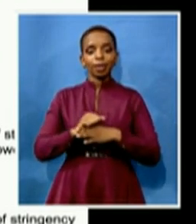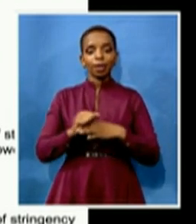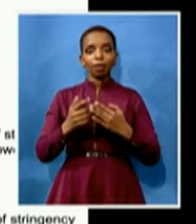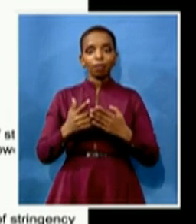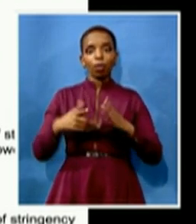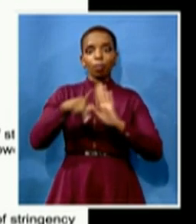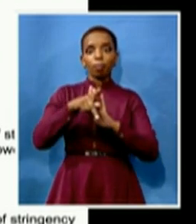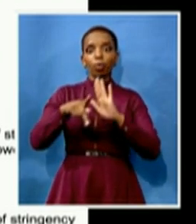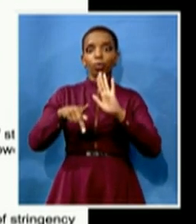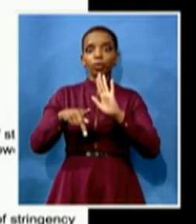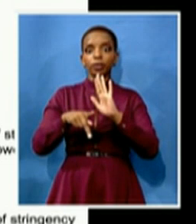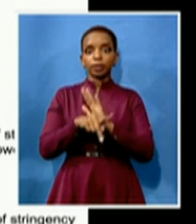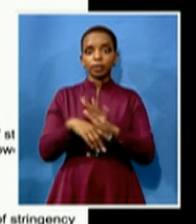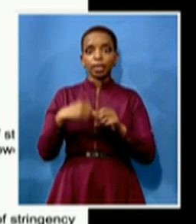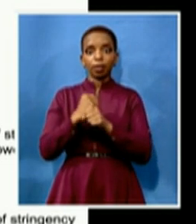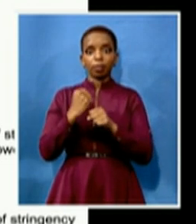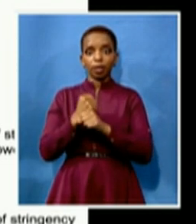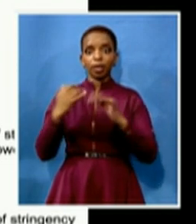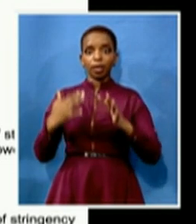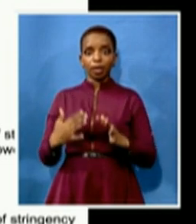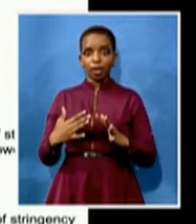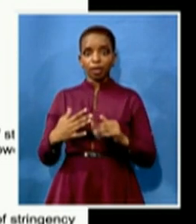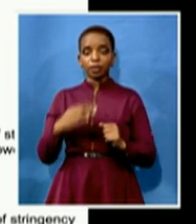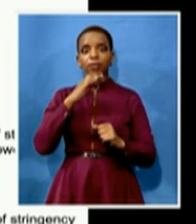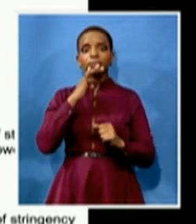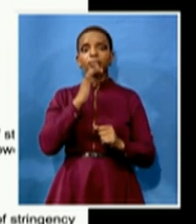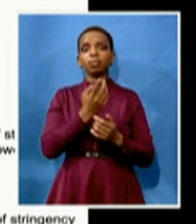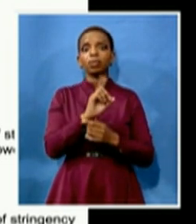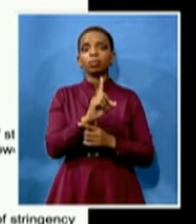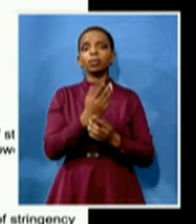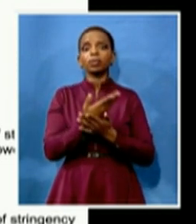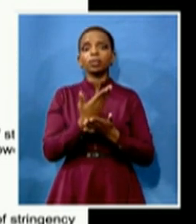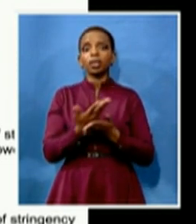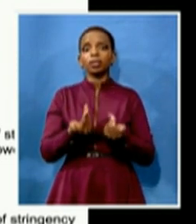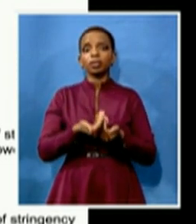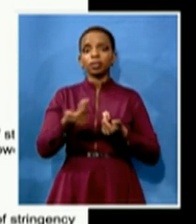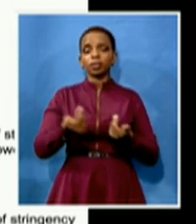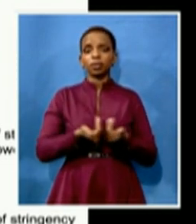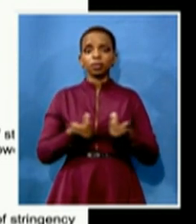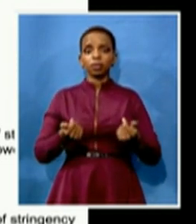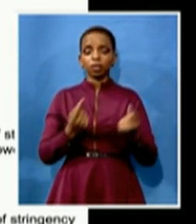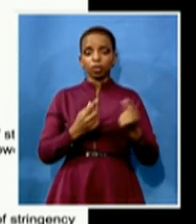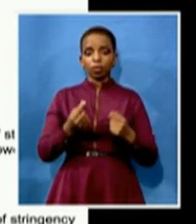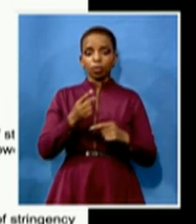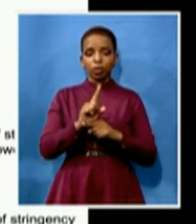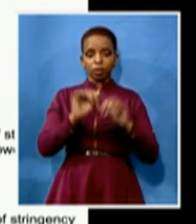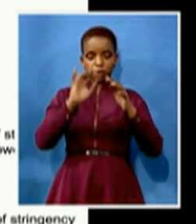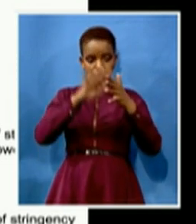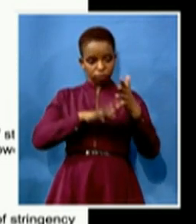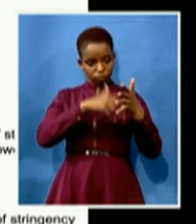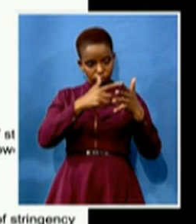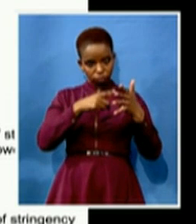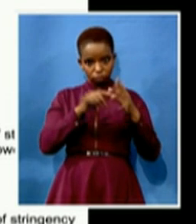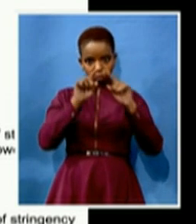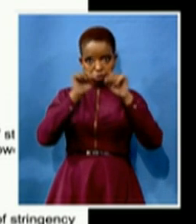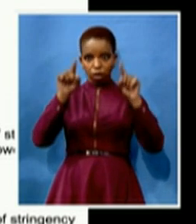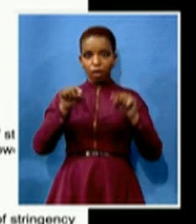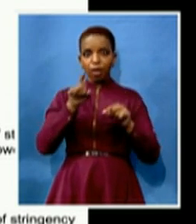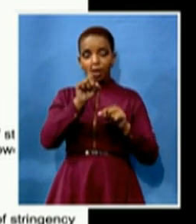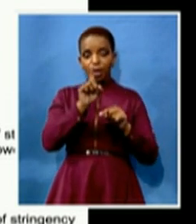apparatus developed, we're able to arrive at an equation, in particular an inequality that tells us what is the